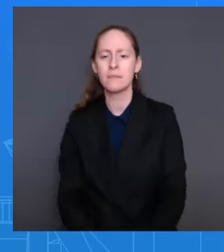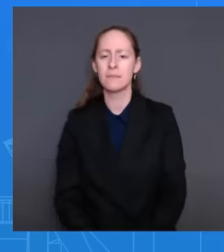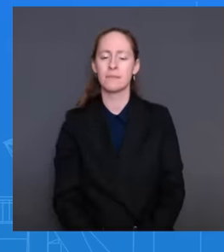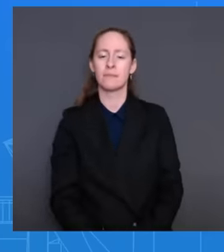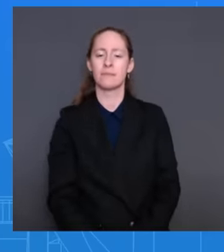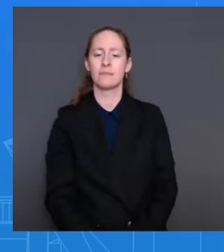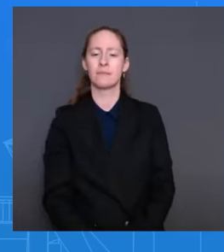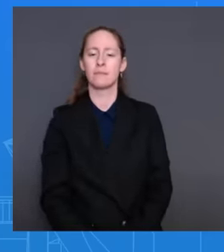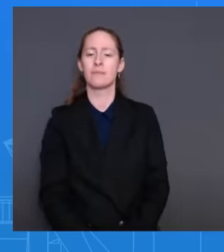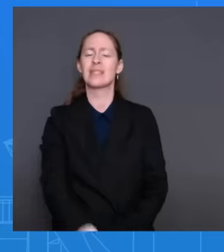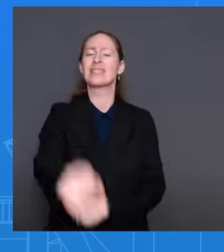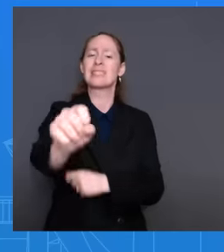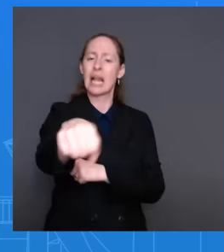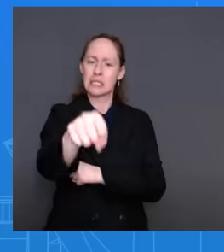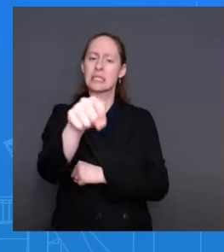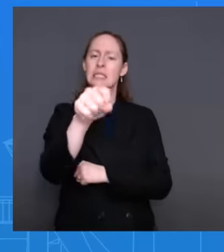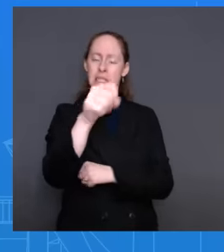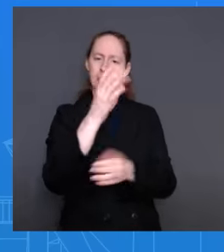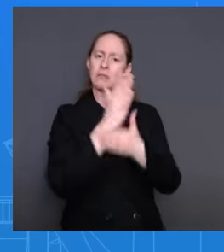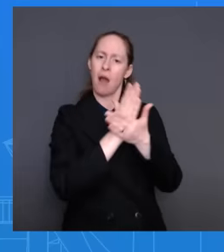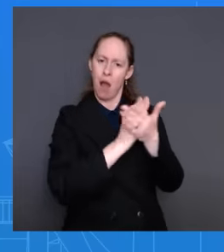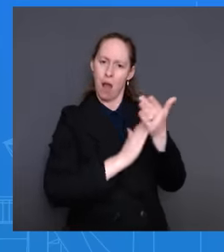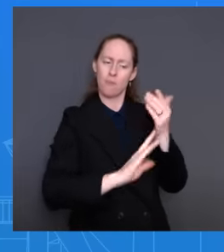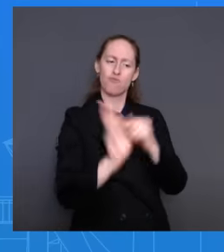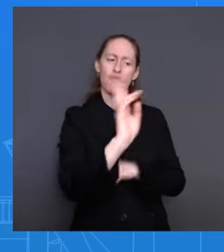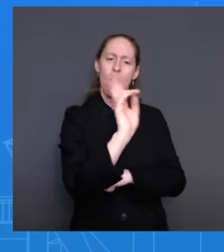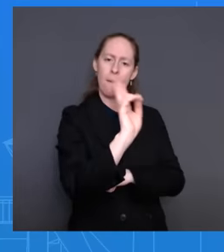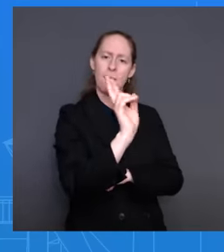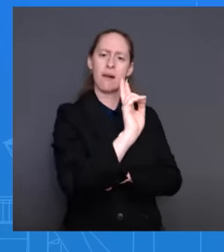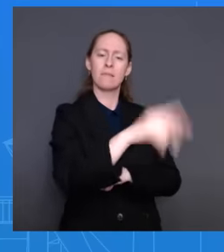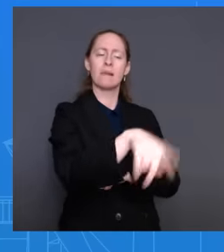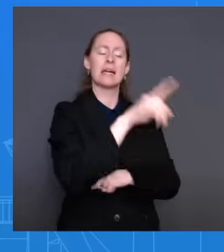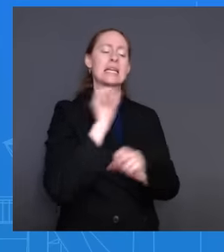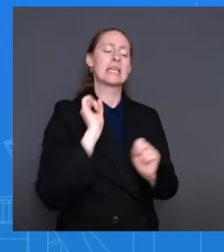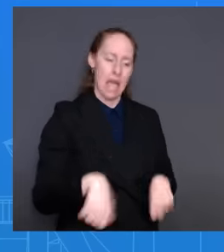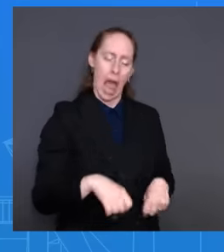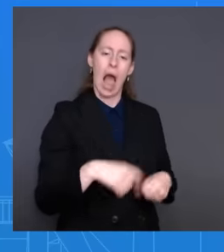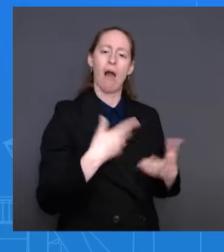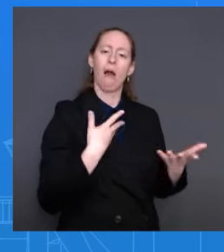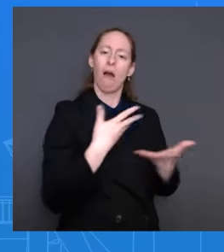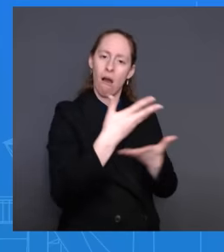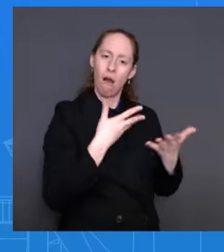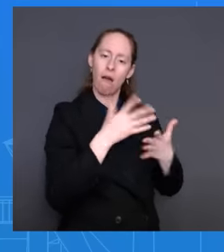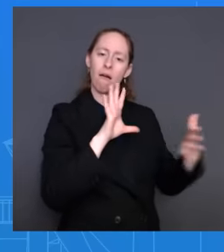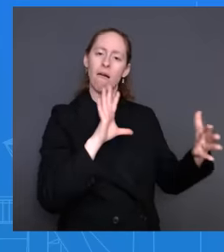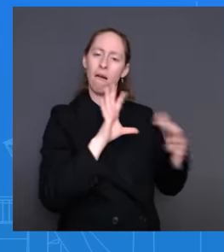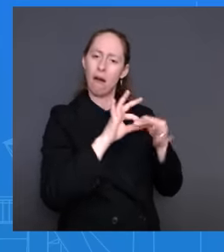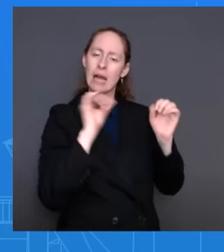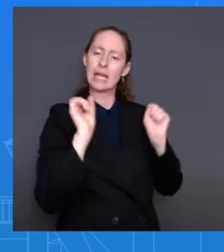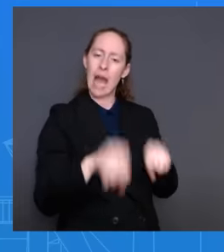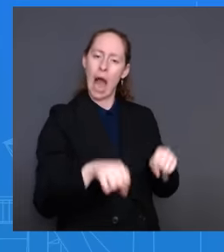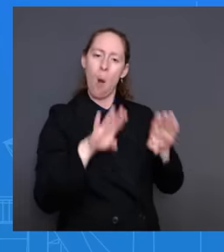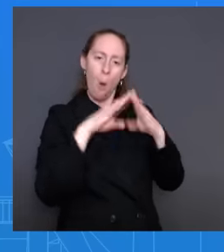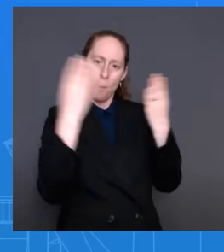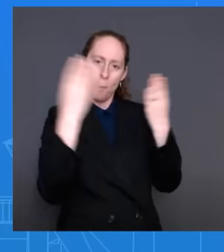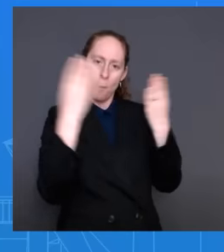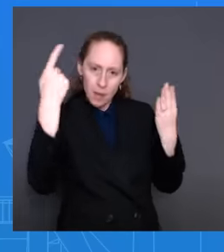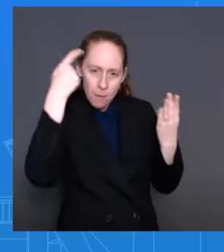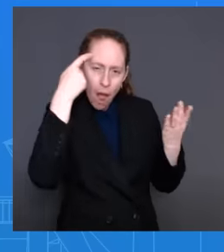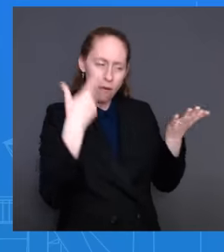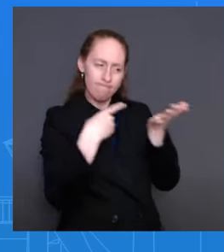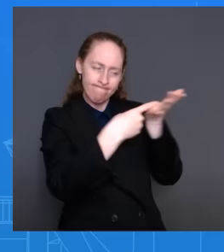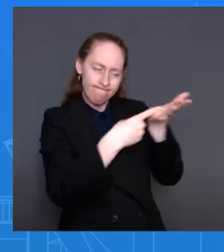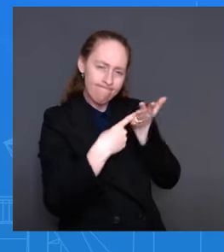in the Senate who can come together and work on a bipartisan bill. And Mitch McConnell is one of